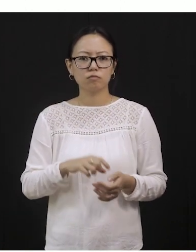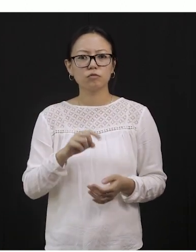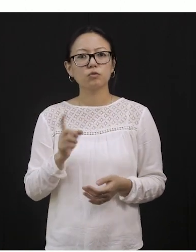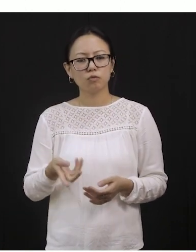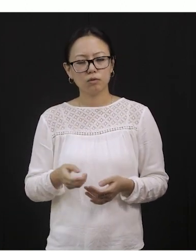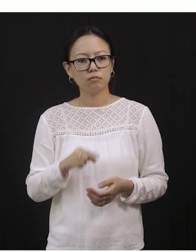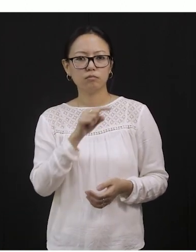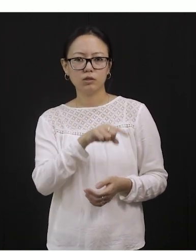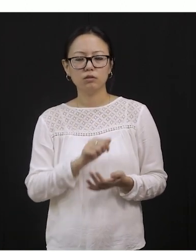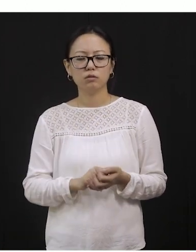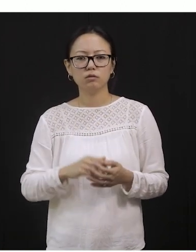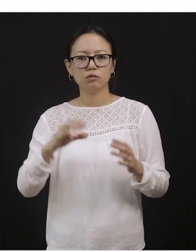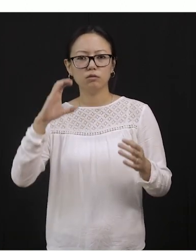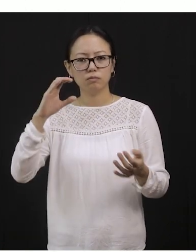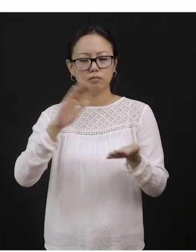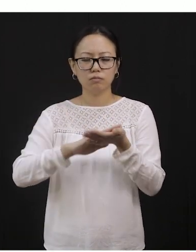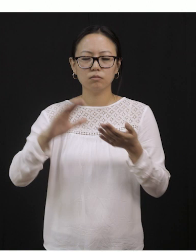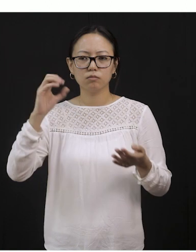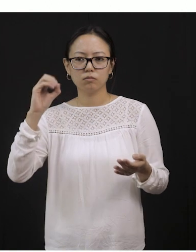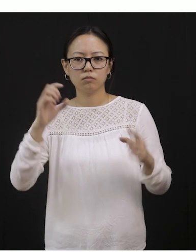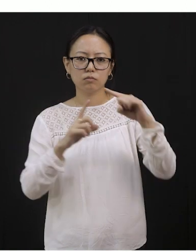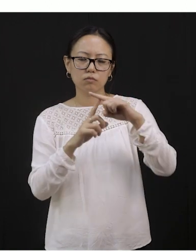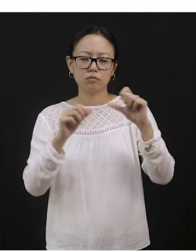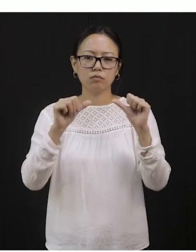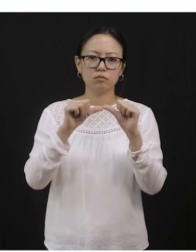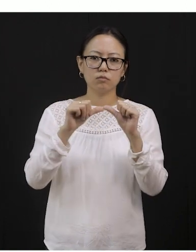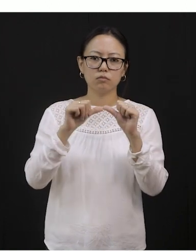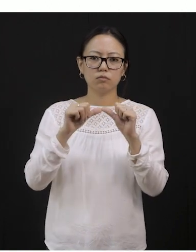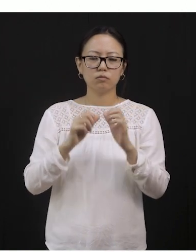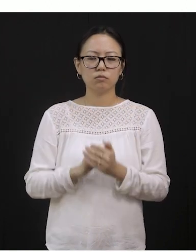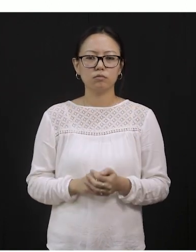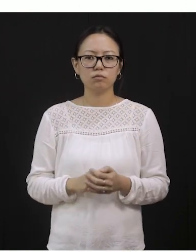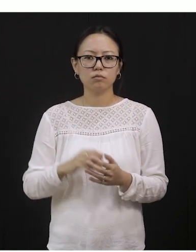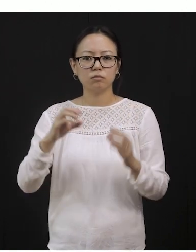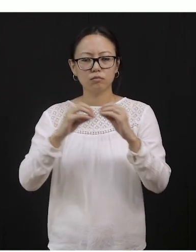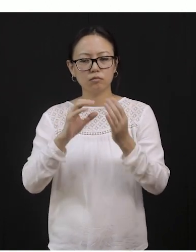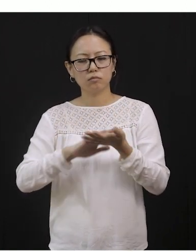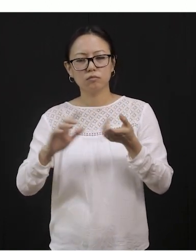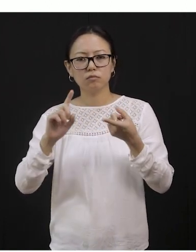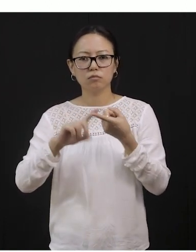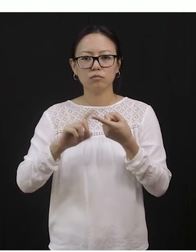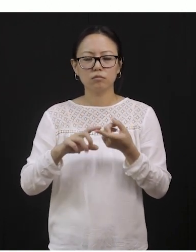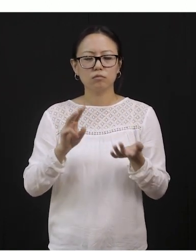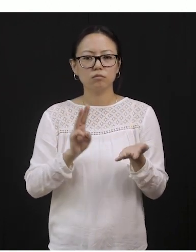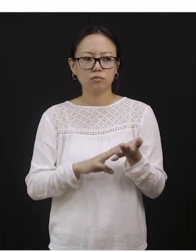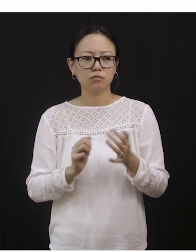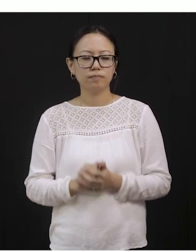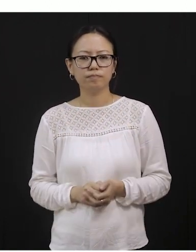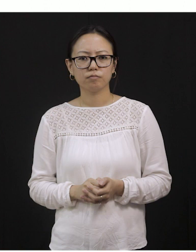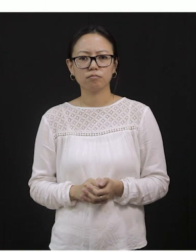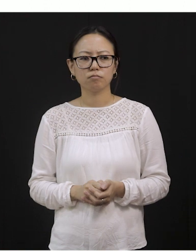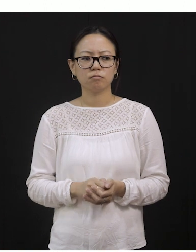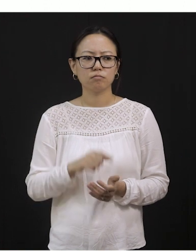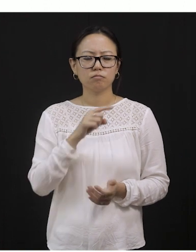this cartoon show is about, being kind, loving, and giving. All right. So